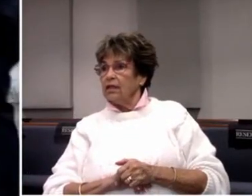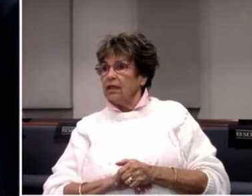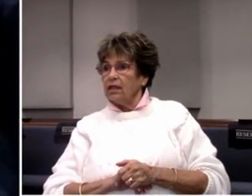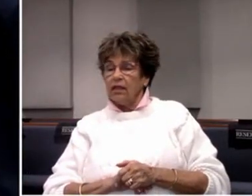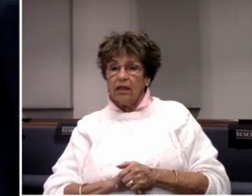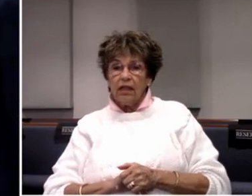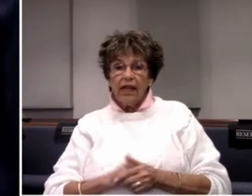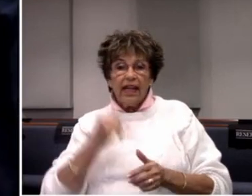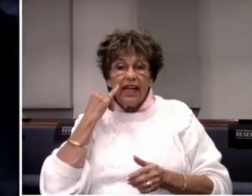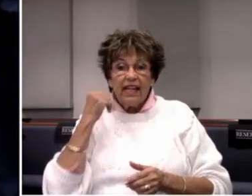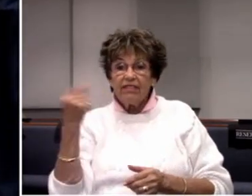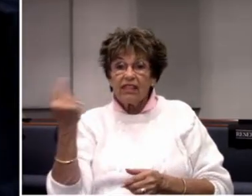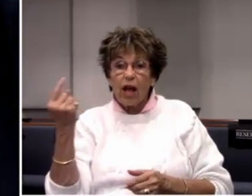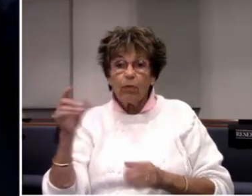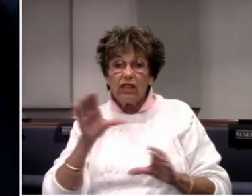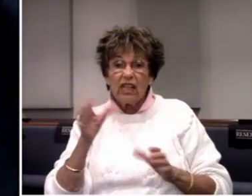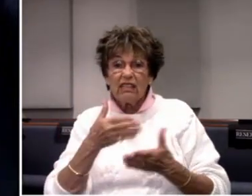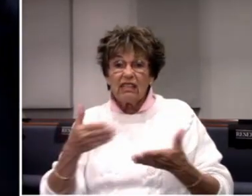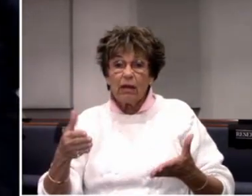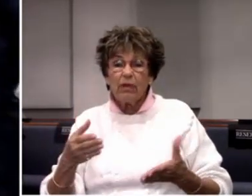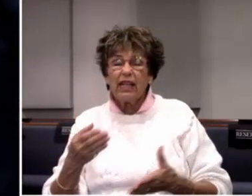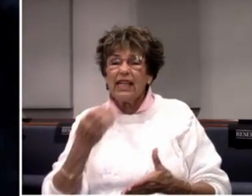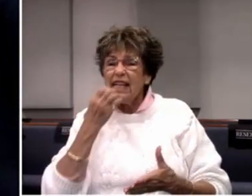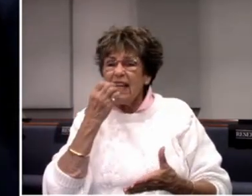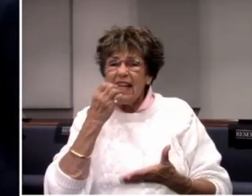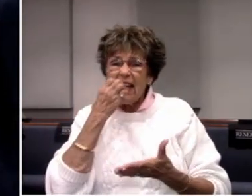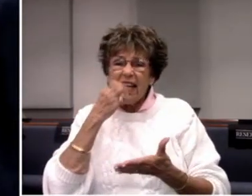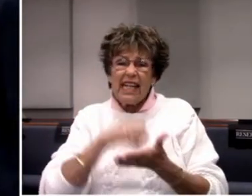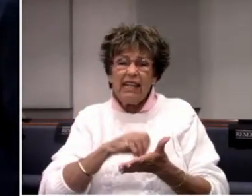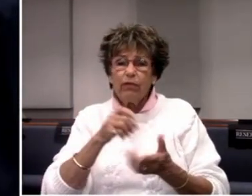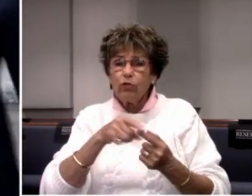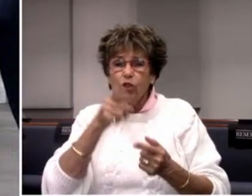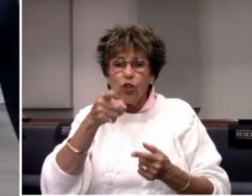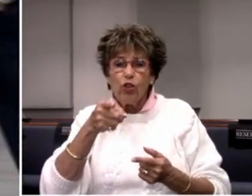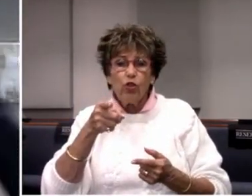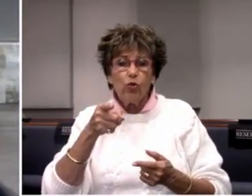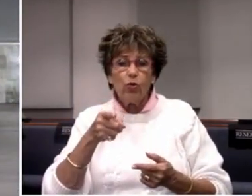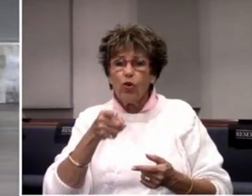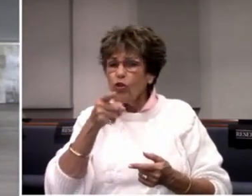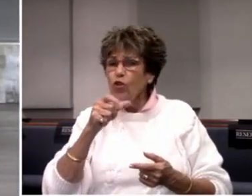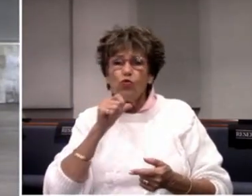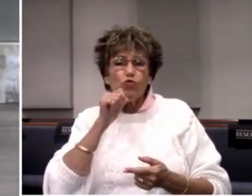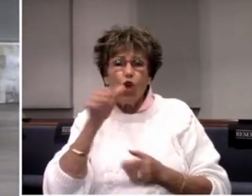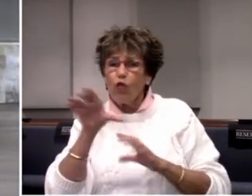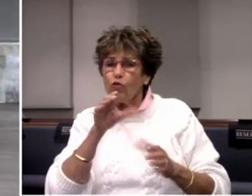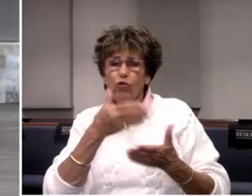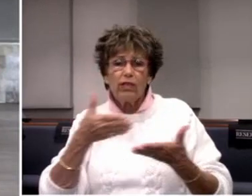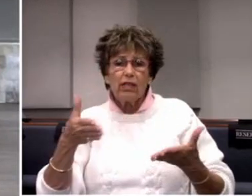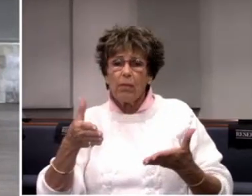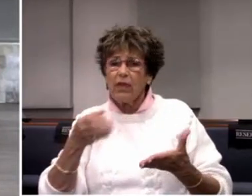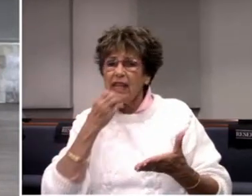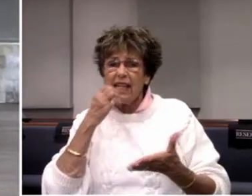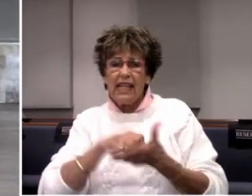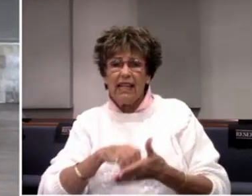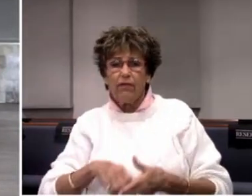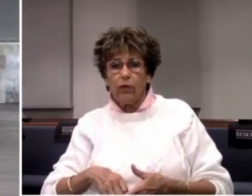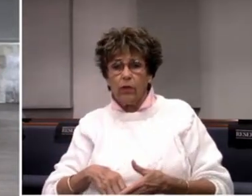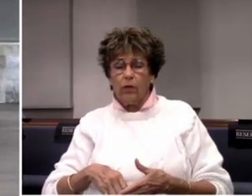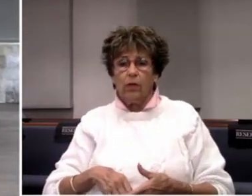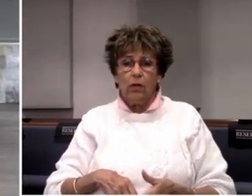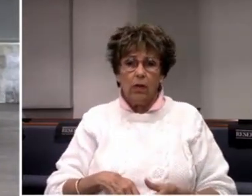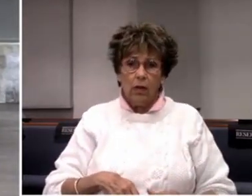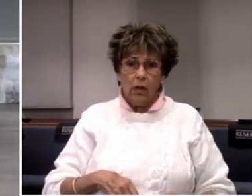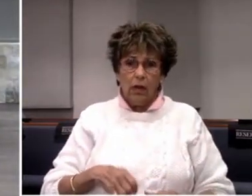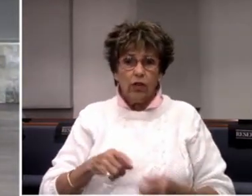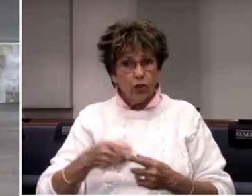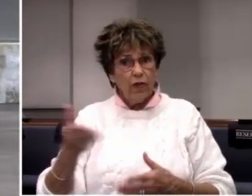dare think you have the right to recompense evil to them. Don't you dare. Well, what do you expect me to do, Lord? Turn the other cheek? That's exactly what I expect you to